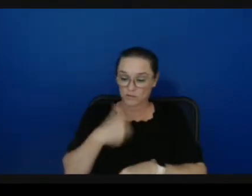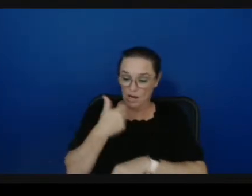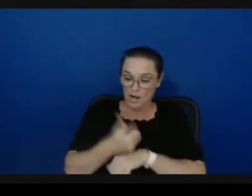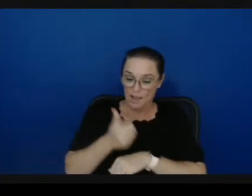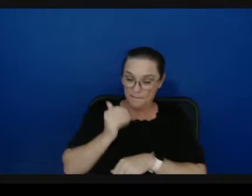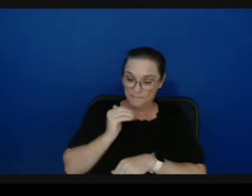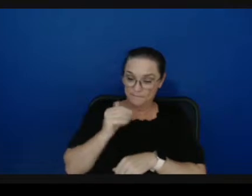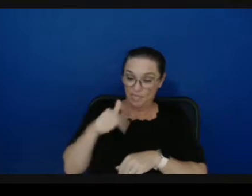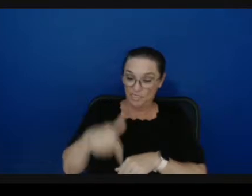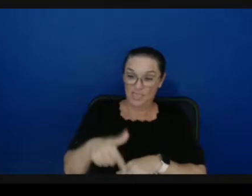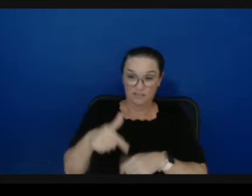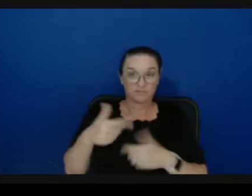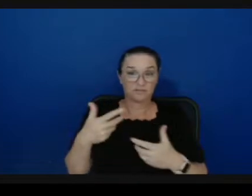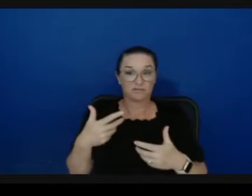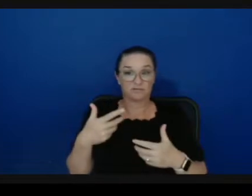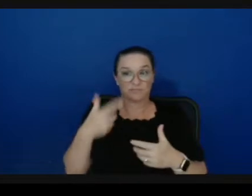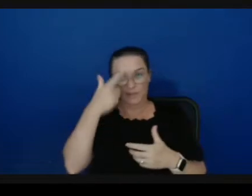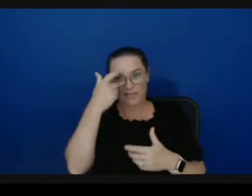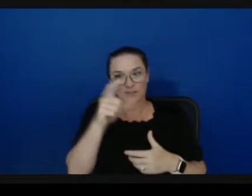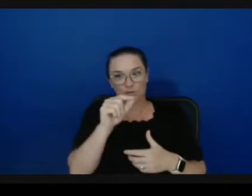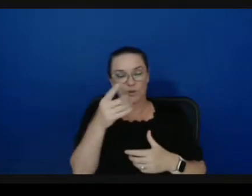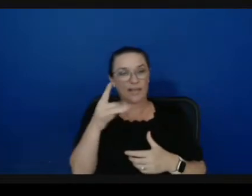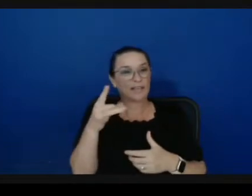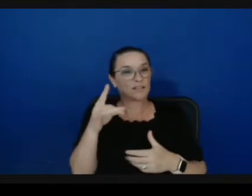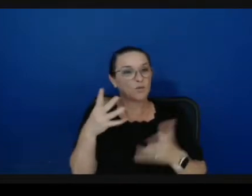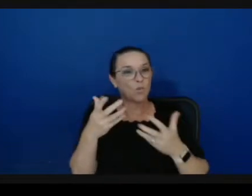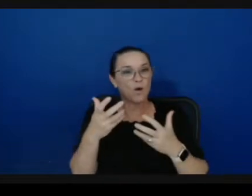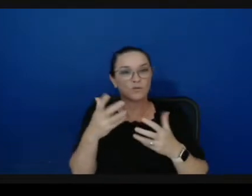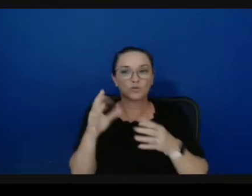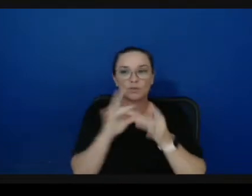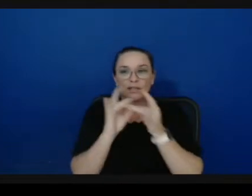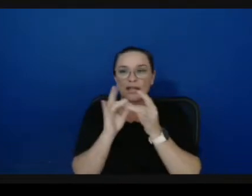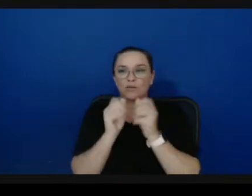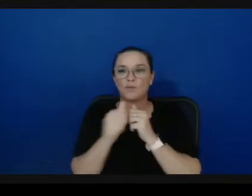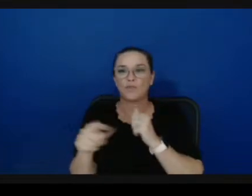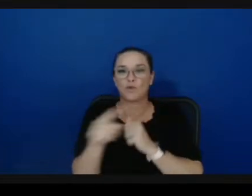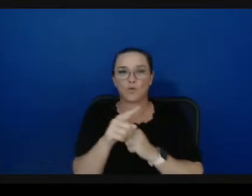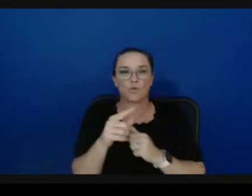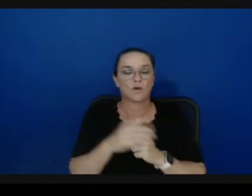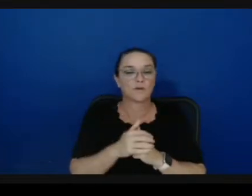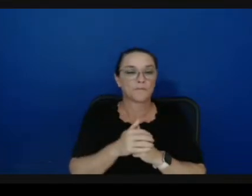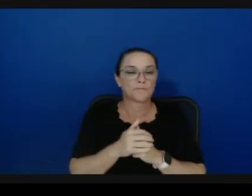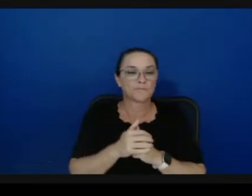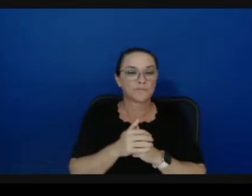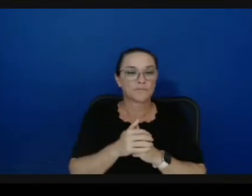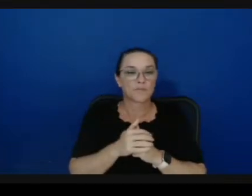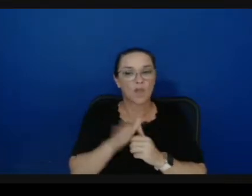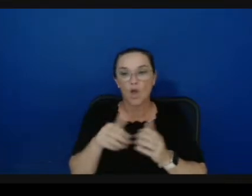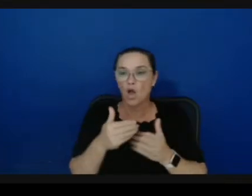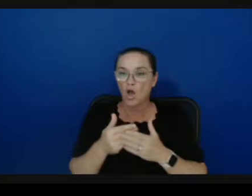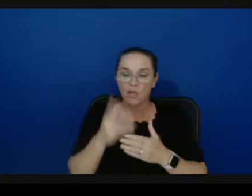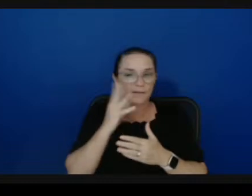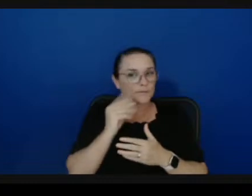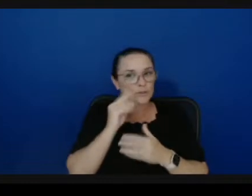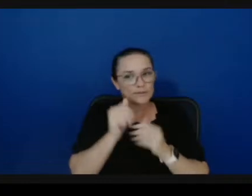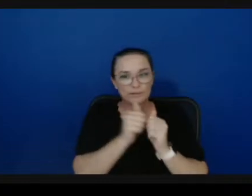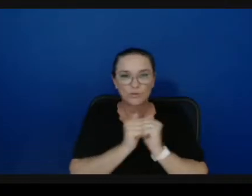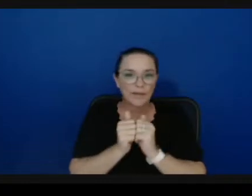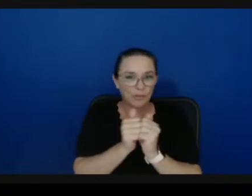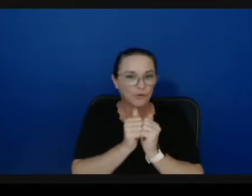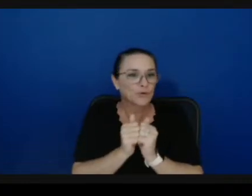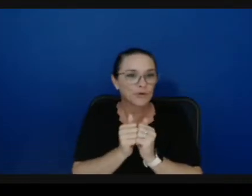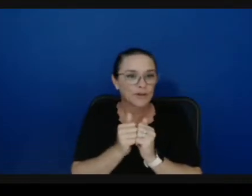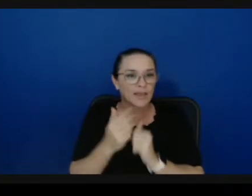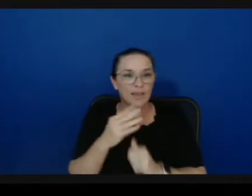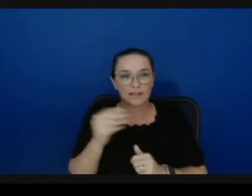is why we're connecting with all of you guys in the community. Just because of this, we're all through this together. And